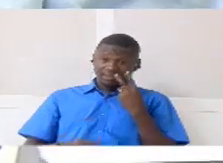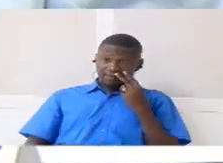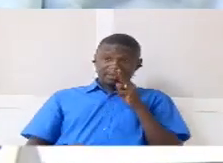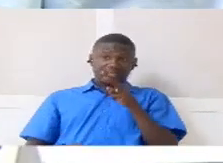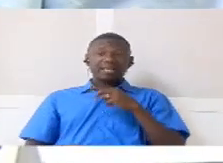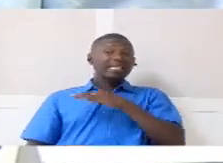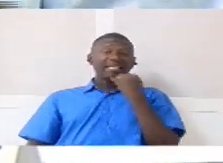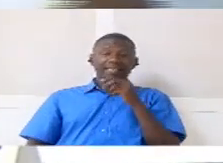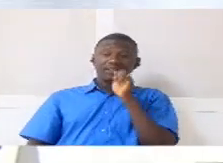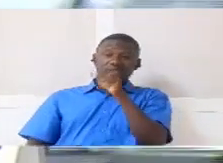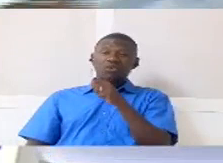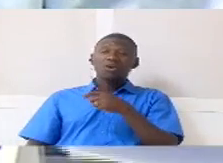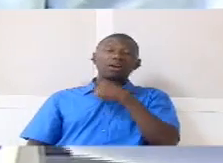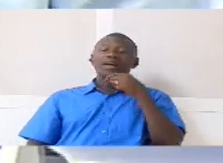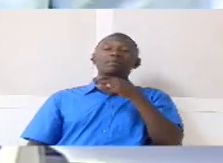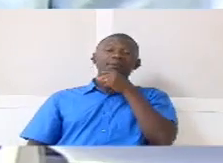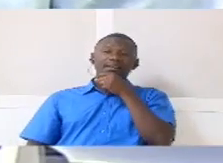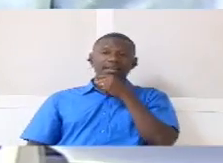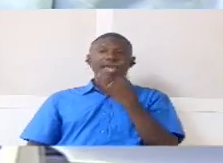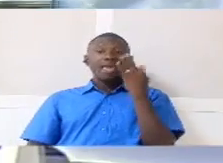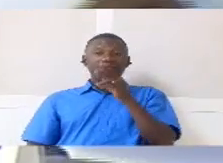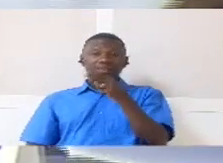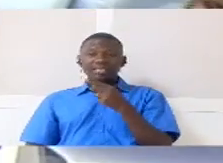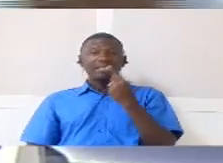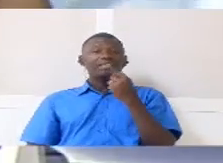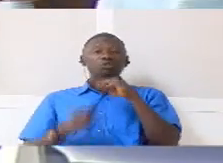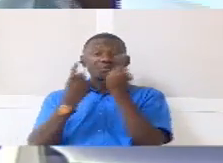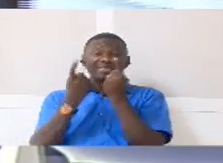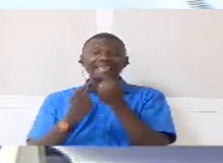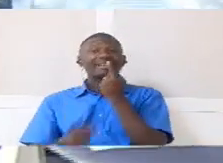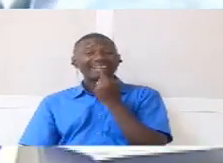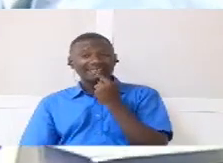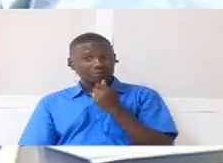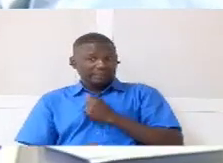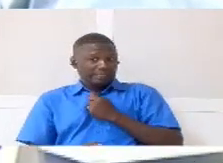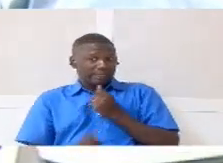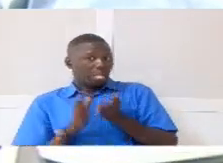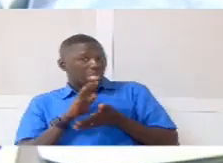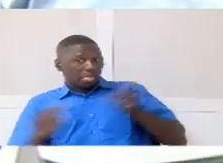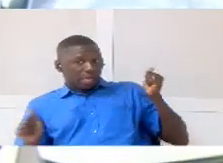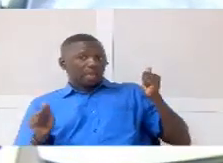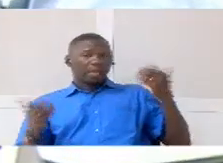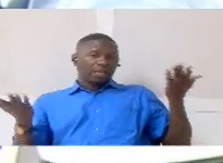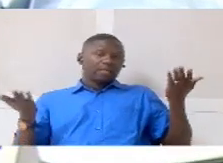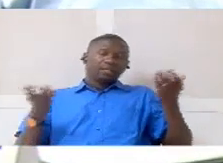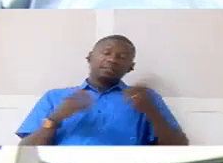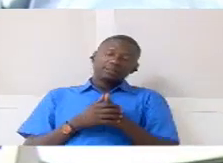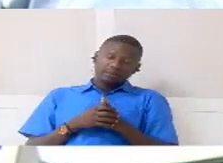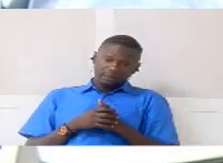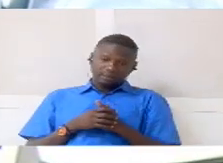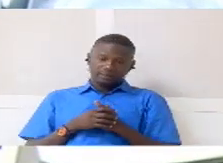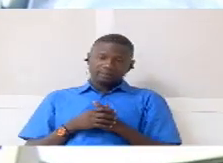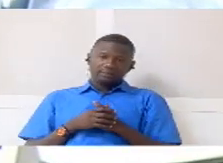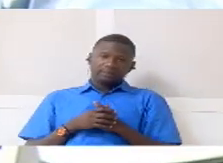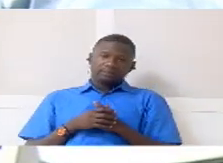And the prison officers would never challenge the authority of the NIA or any of the